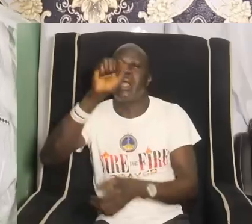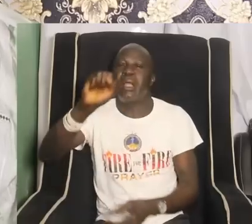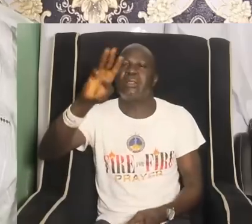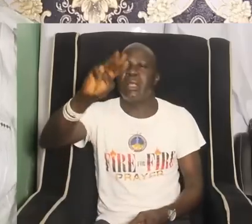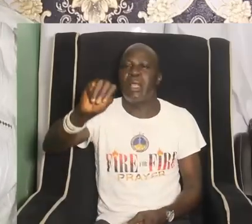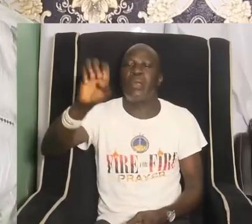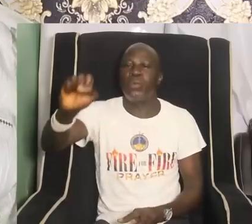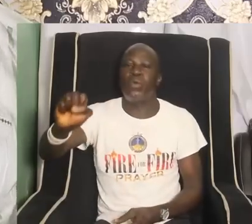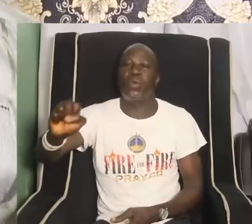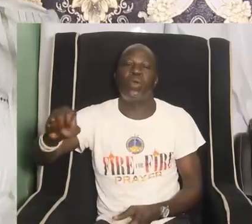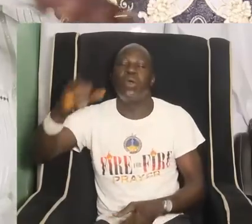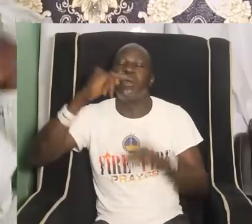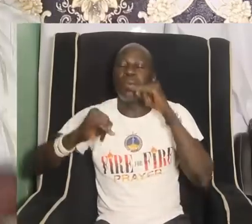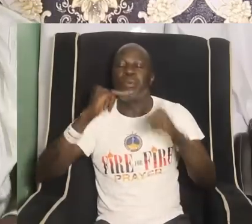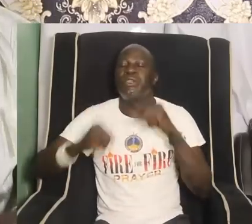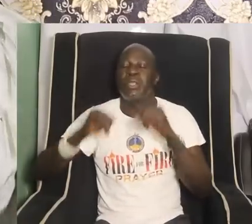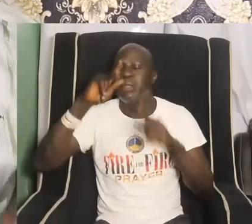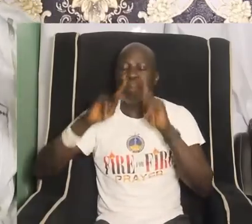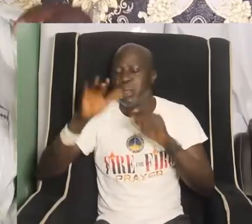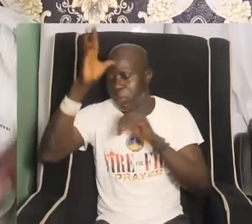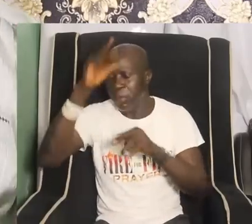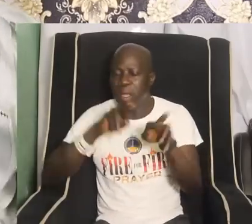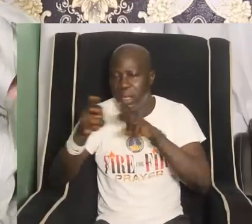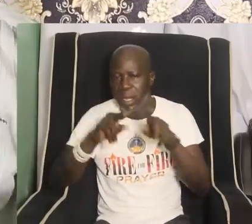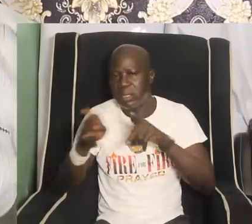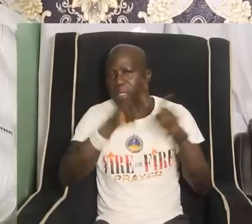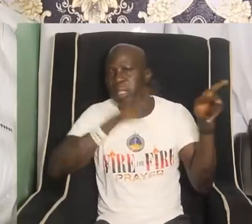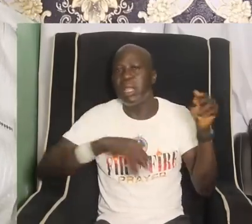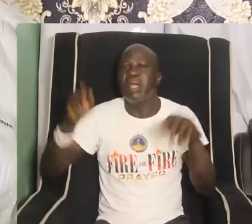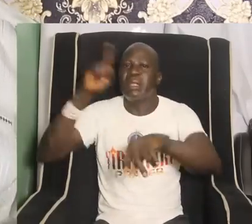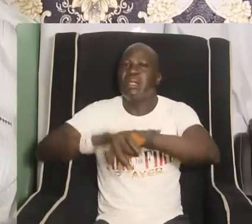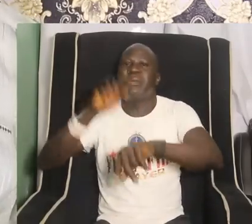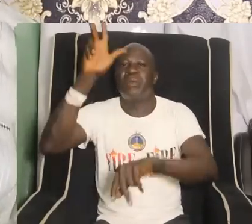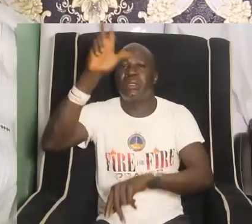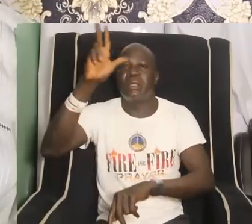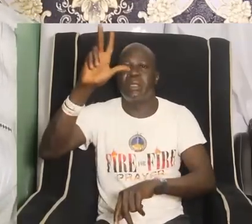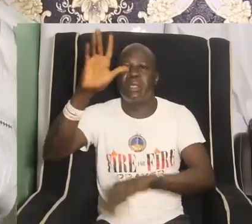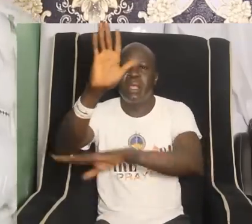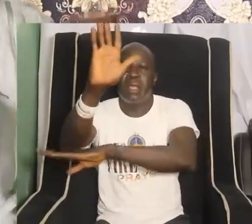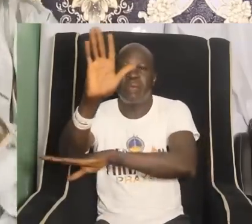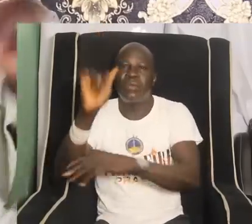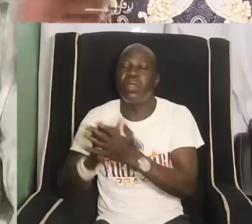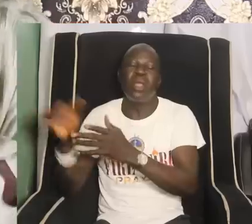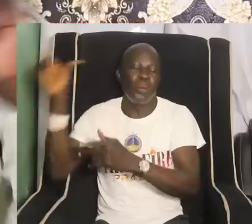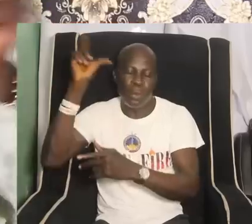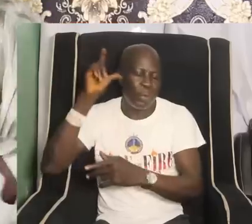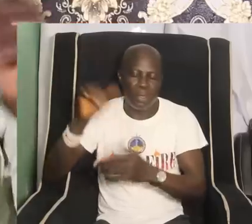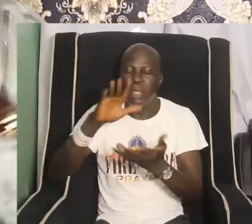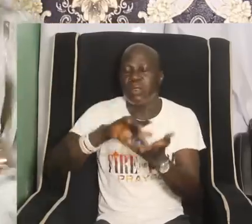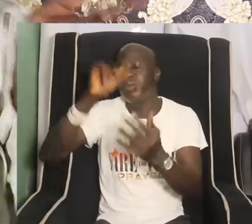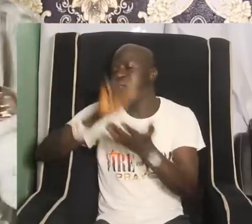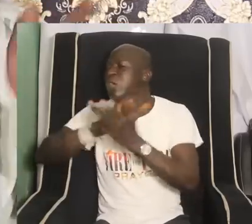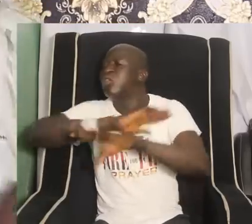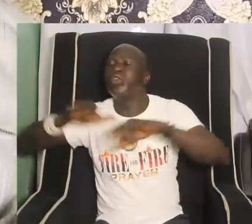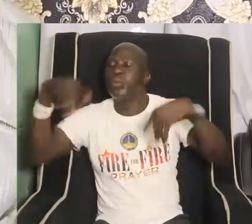SMO JP. BabaSebioba. BabaSebioba. À pàdé bẹ̀. We will meet there. Lago mẹ́ta. By 3 p.m. Èyí ọmọ ológun ẹgbọ́ mi o. Glorious children, listen to me. Ẹ mọ̀ fi àdúrà